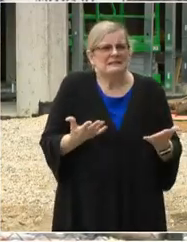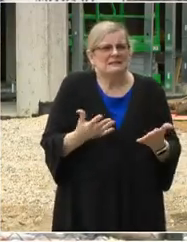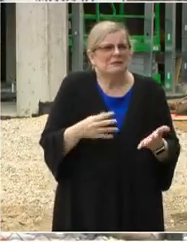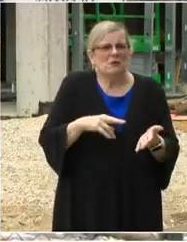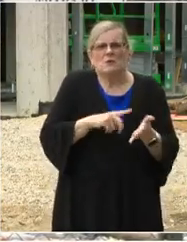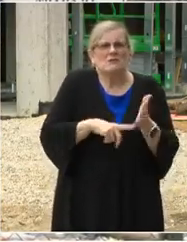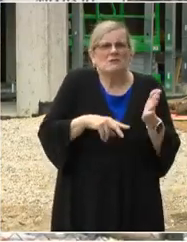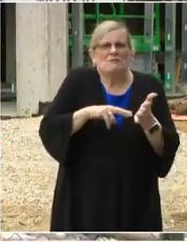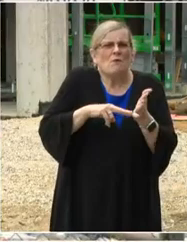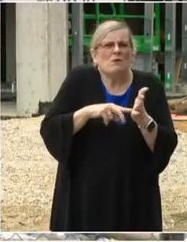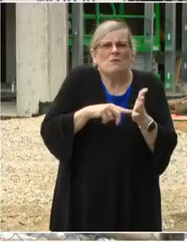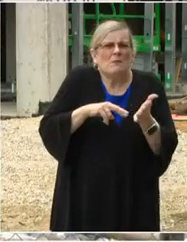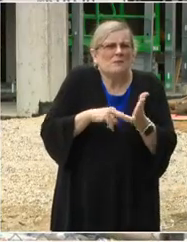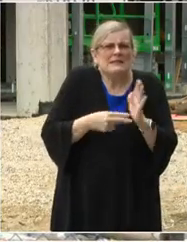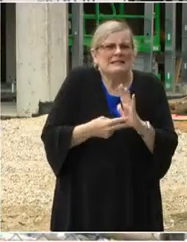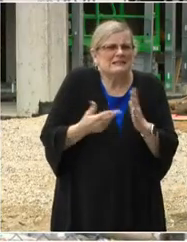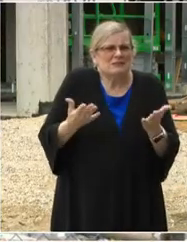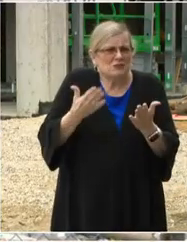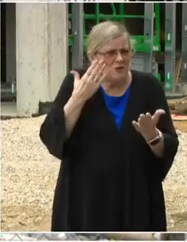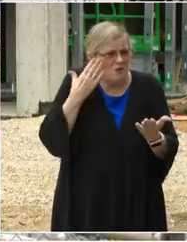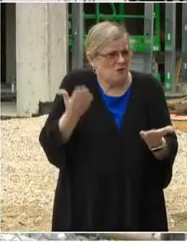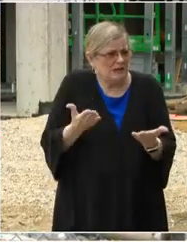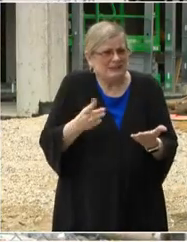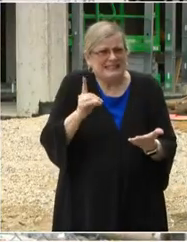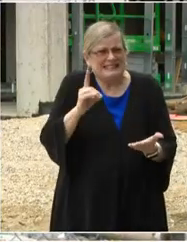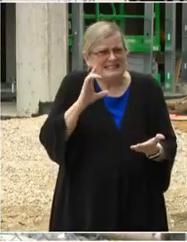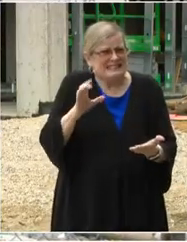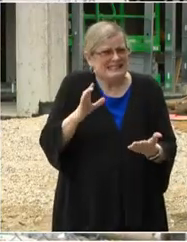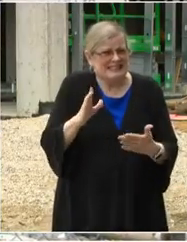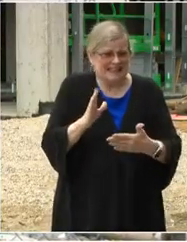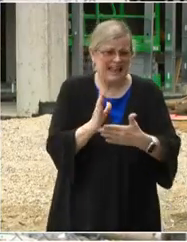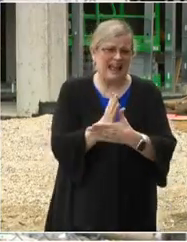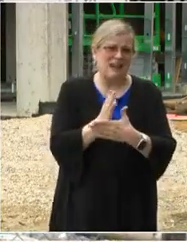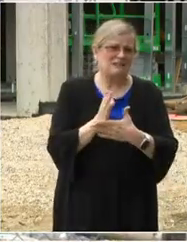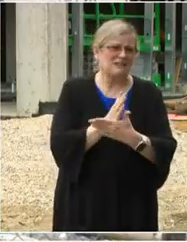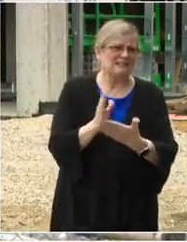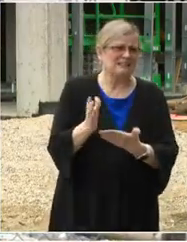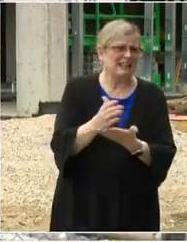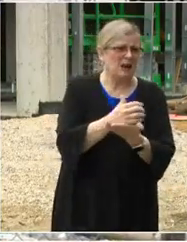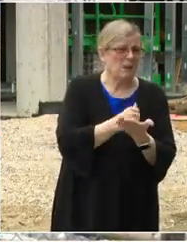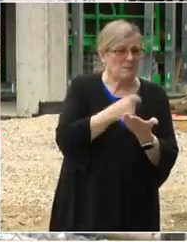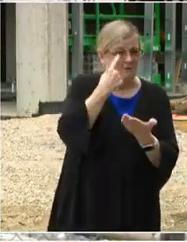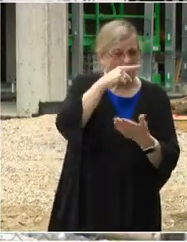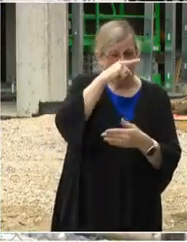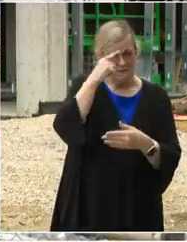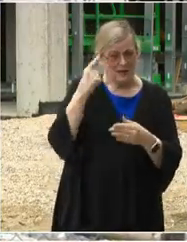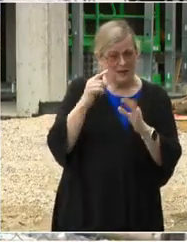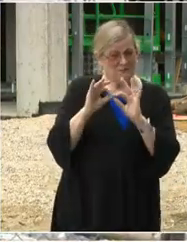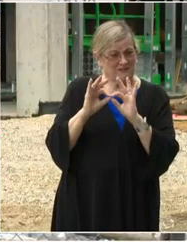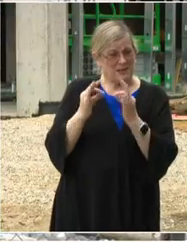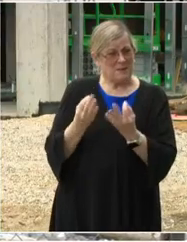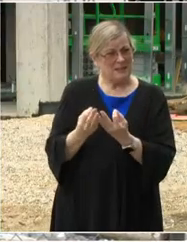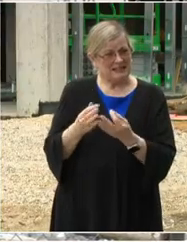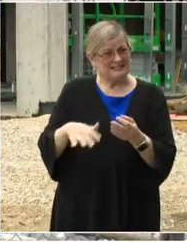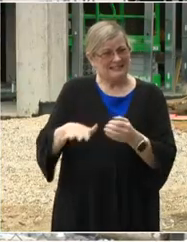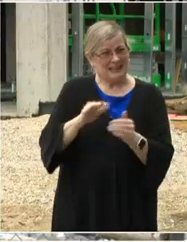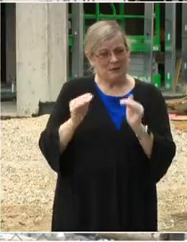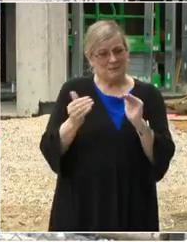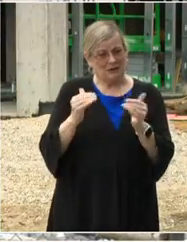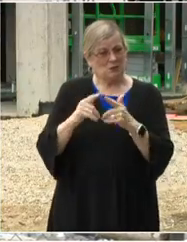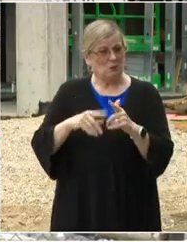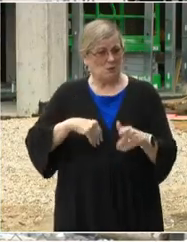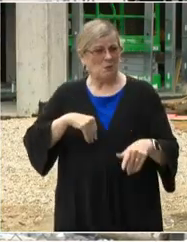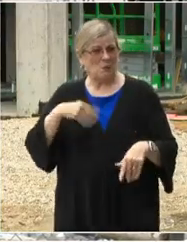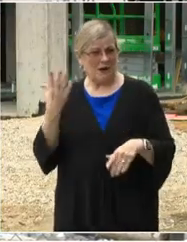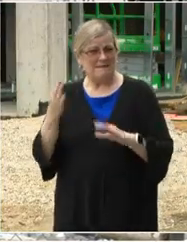us? We know here in the district that the average median income for Black families is significantly different than that for white families, right? Black